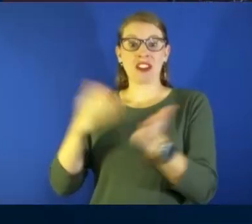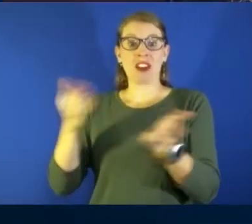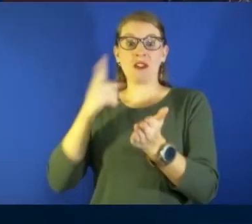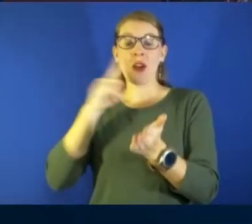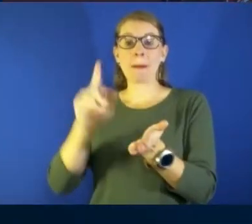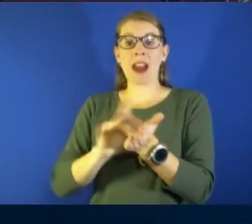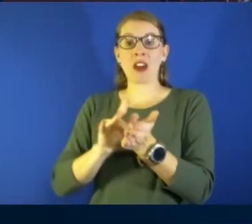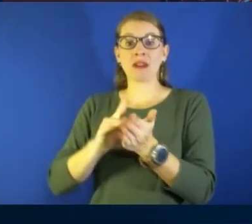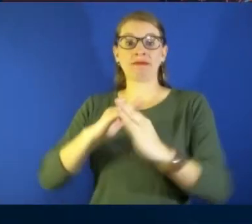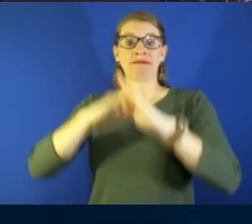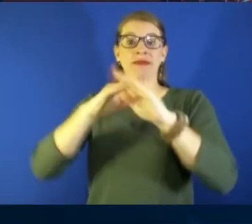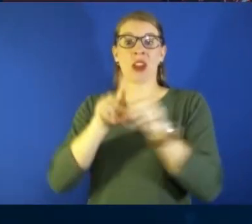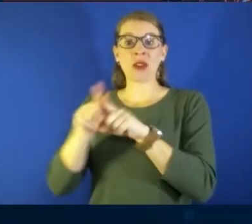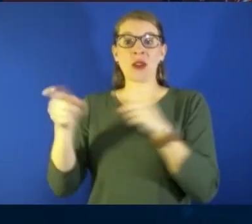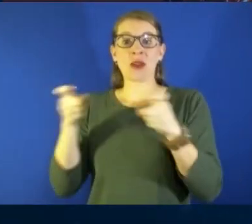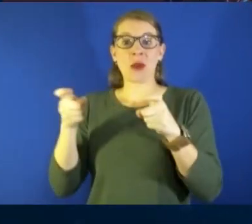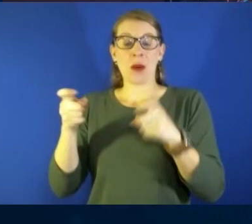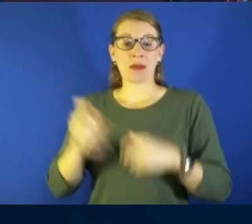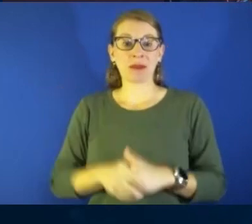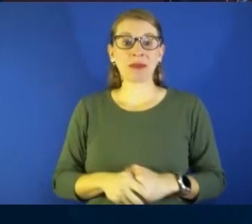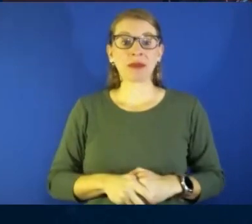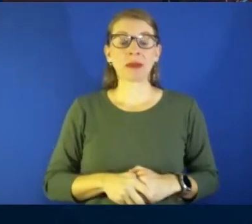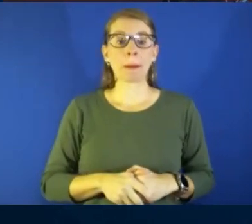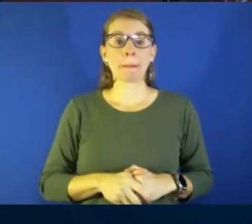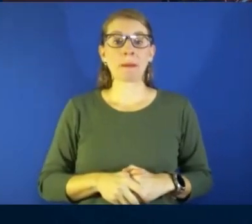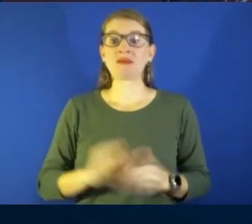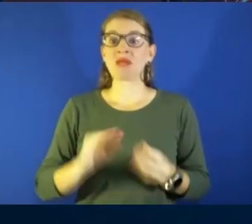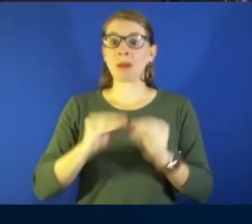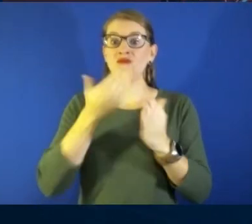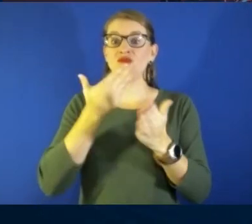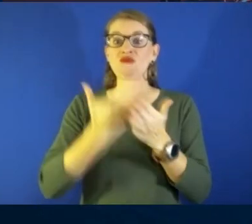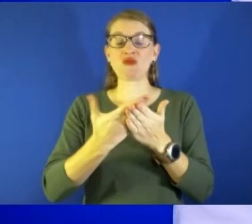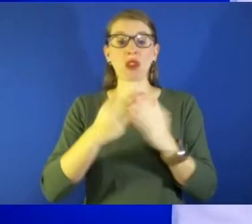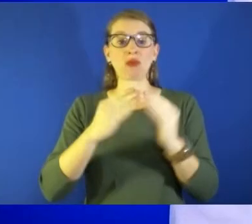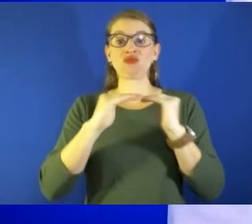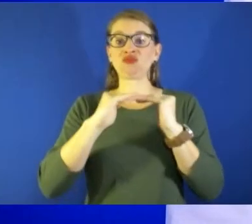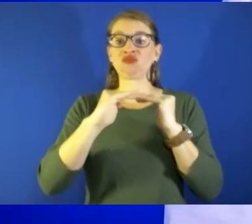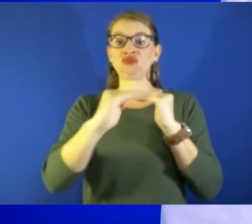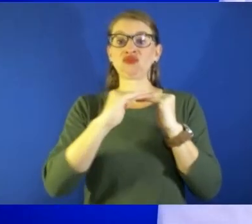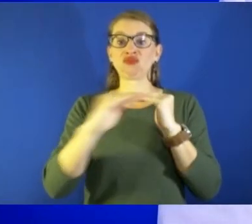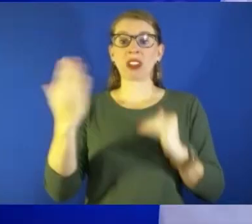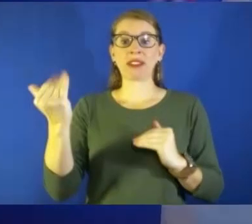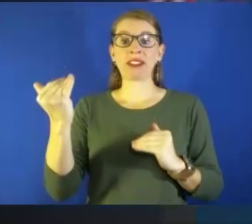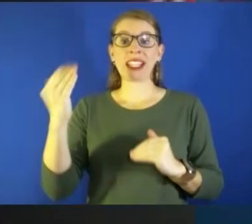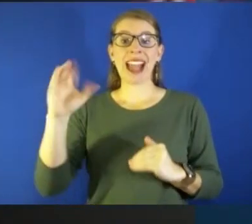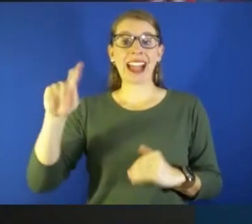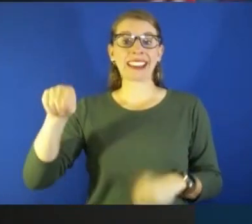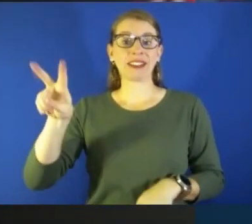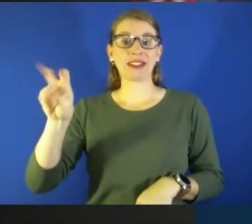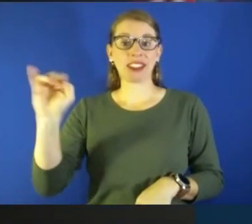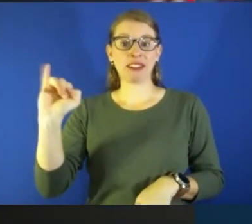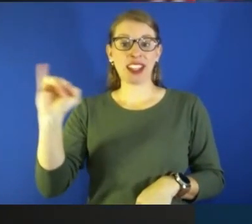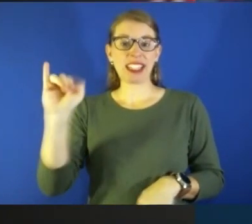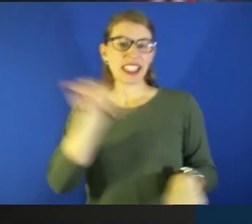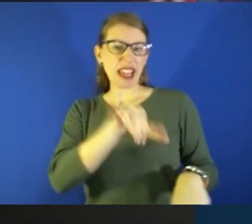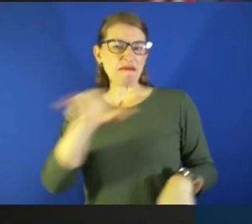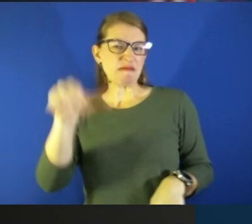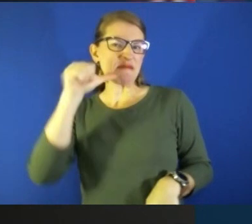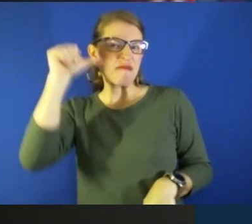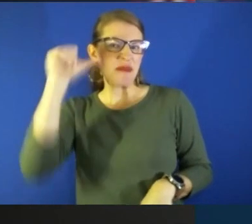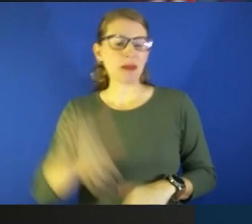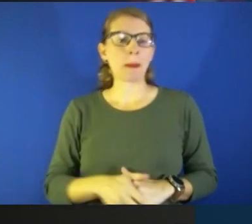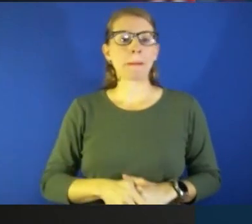you. Hi. Hi. Yeah. Numbers are pretty good, holding steady. 15 active infections, about the same as we were yesterday. 8